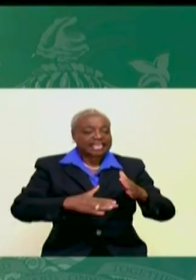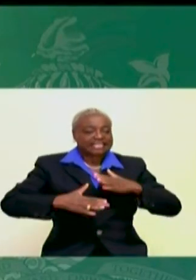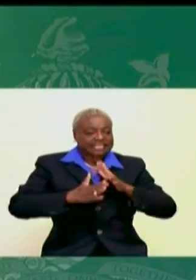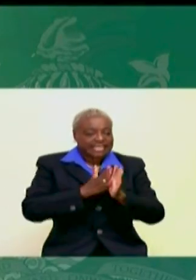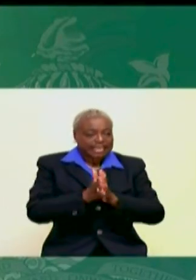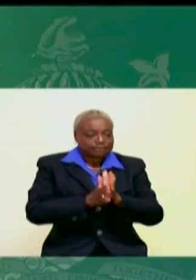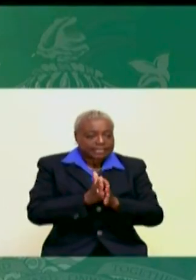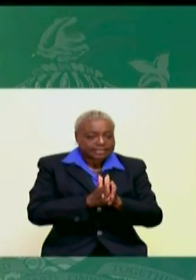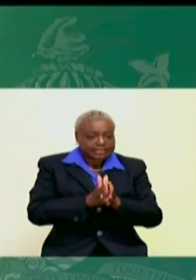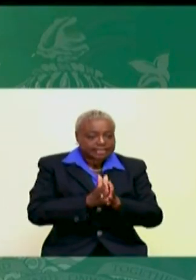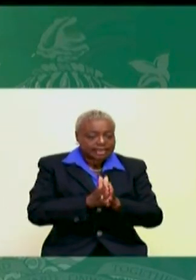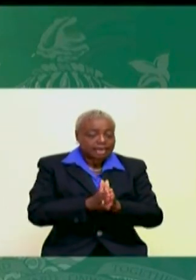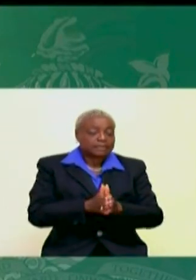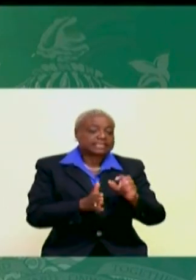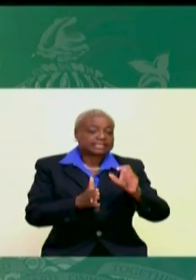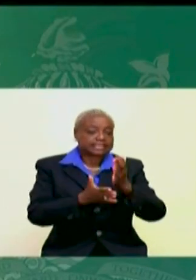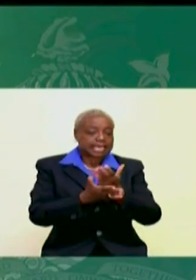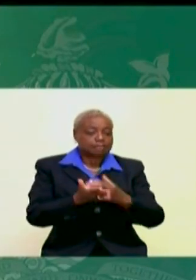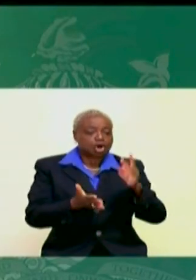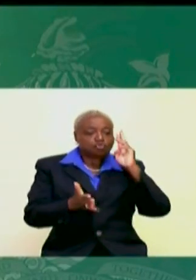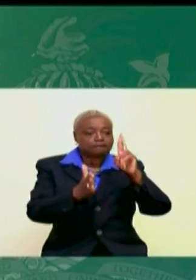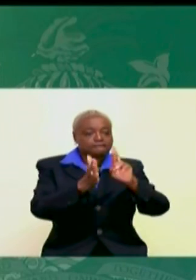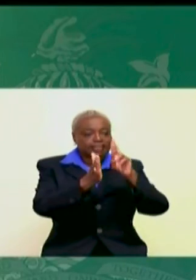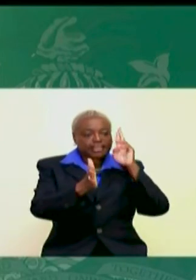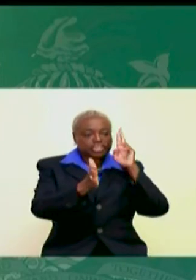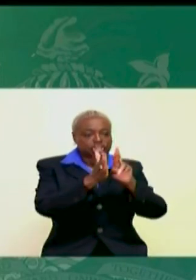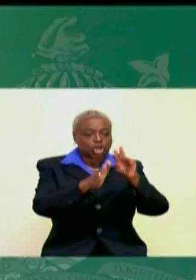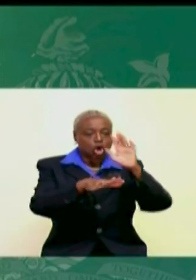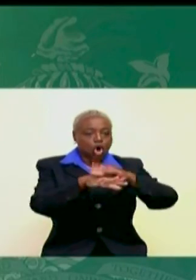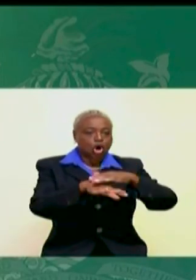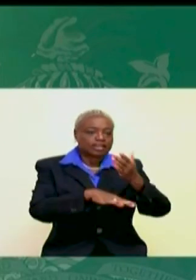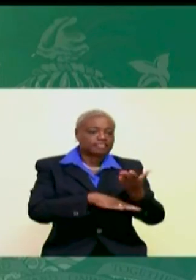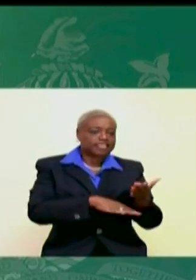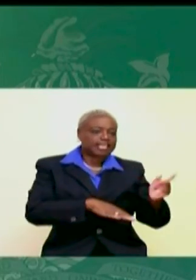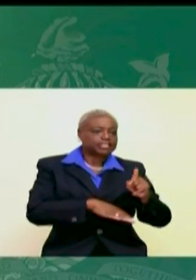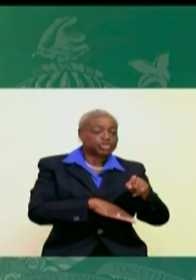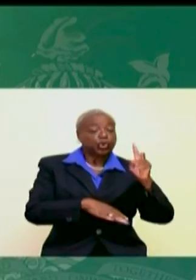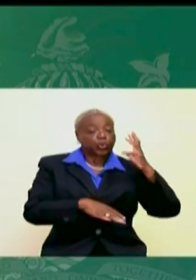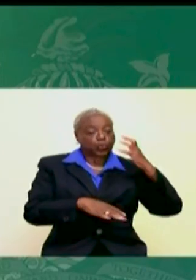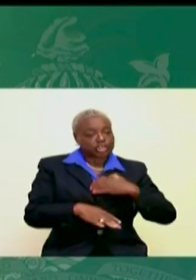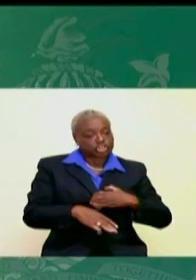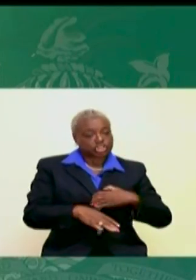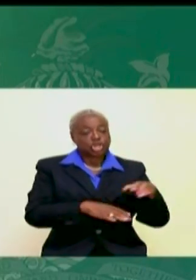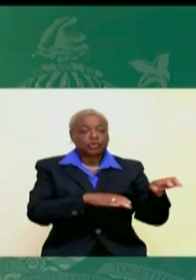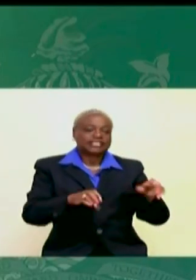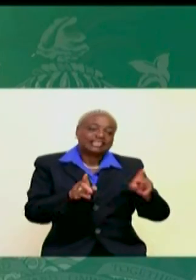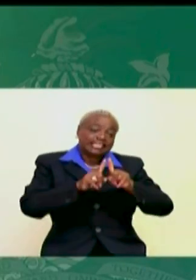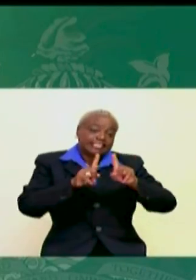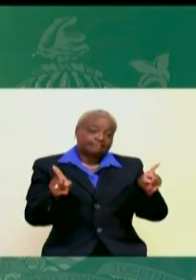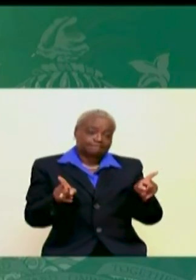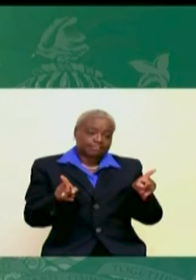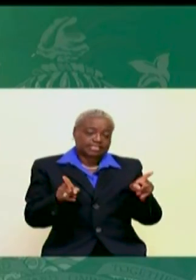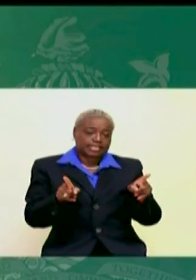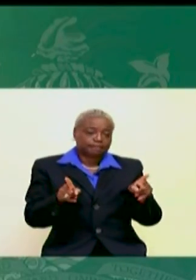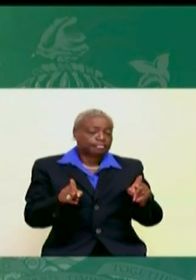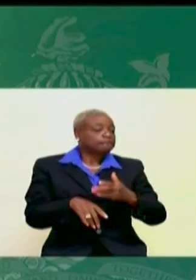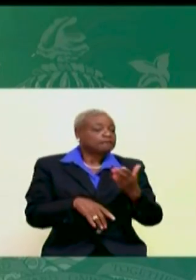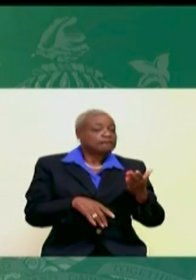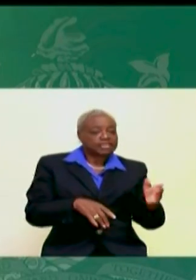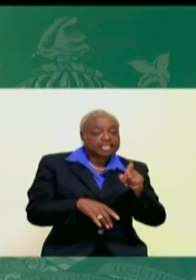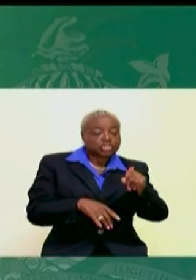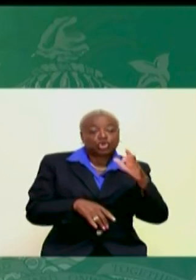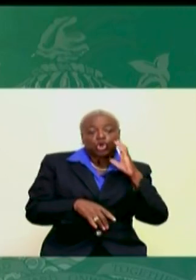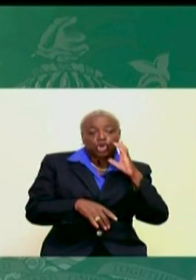some degree of reflection on the things you wish you did differently, things you